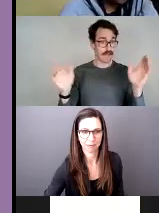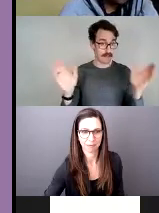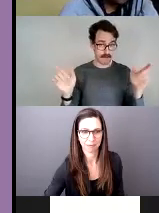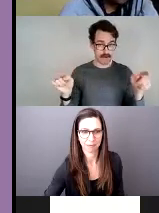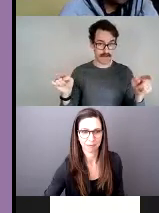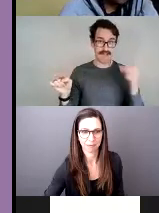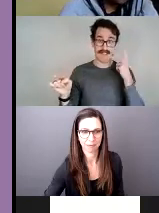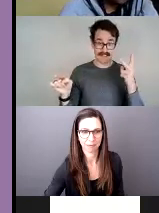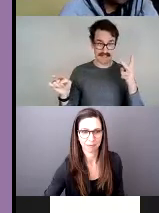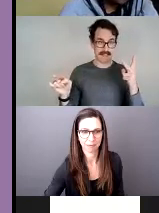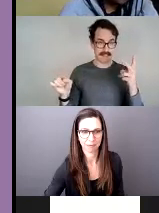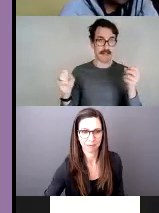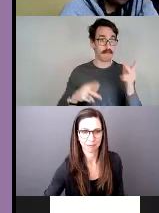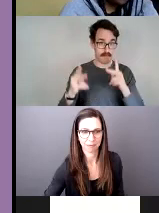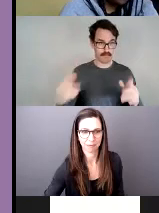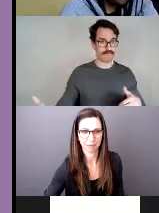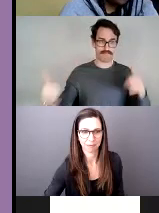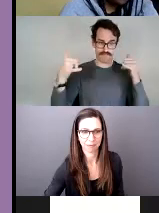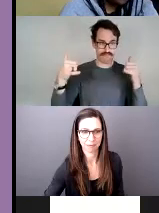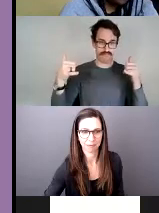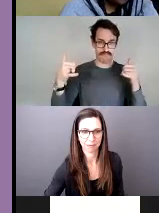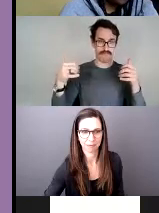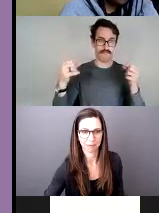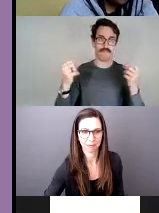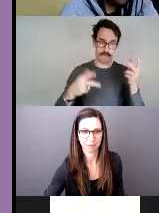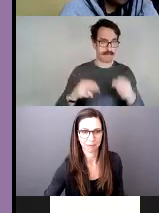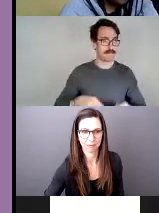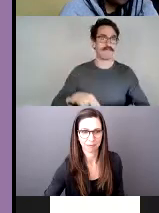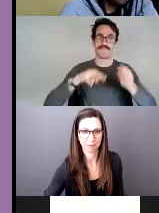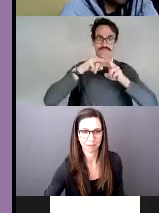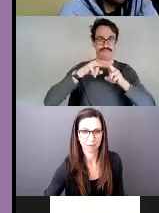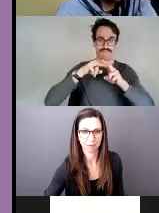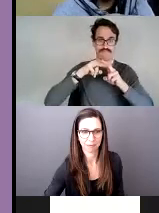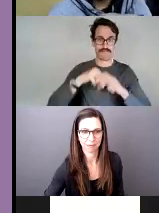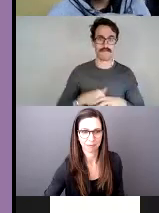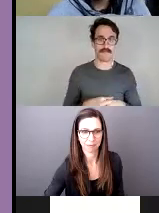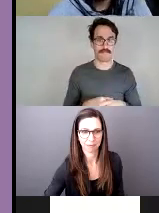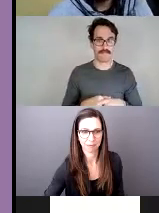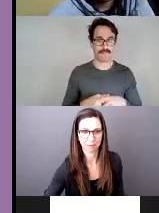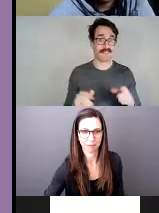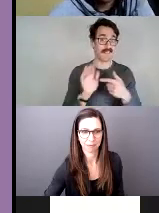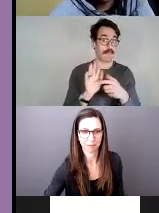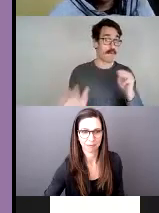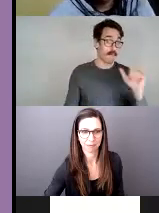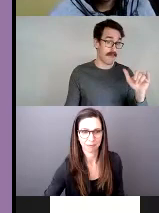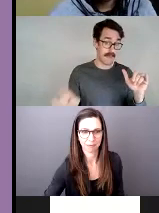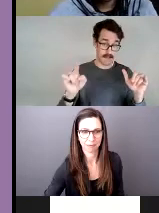assaulted women's helpline numbers also drastically increase, but if you look at May as an example, the